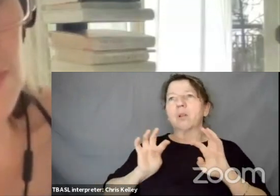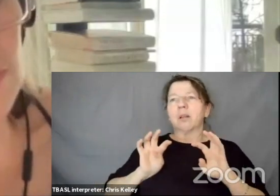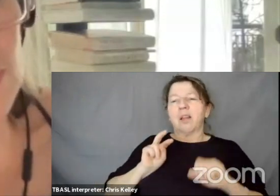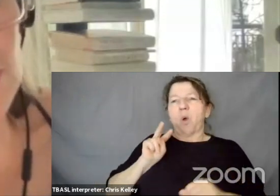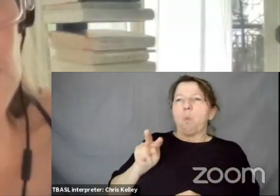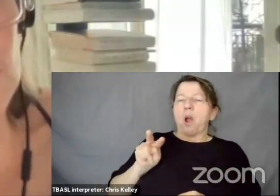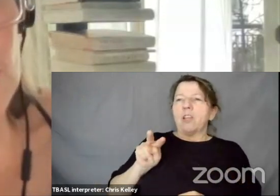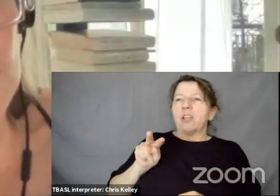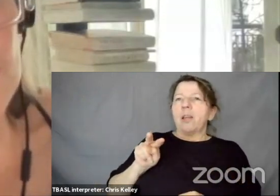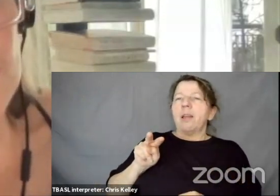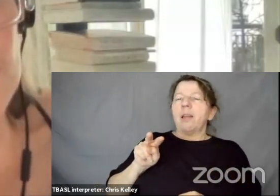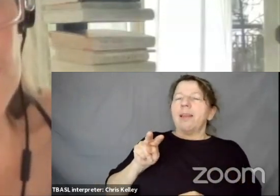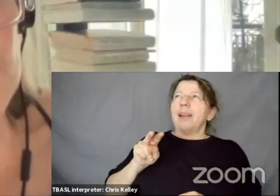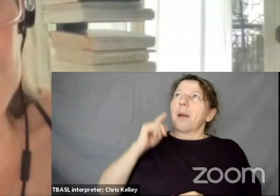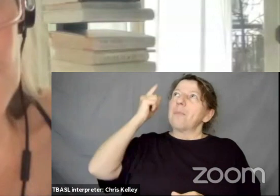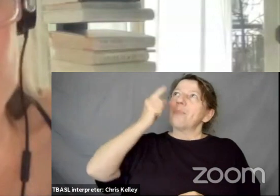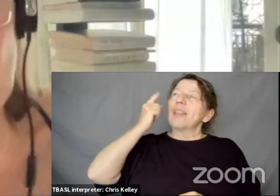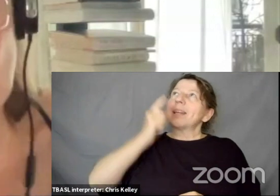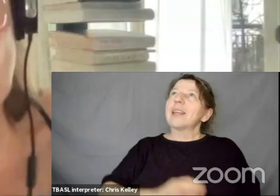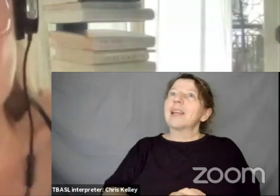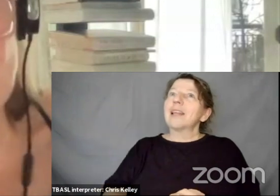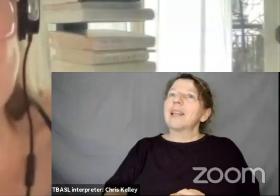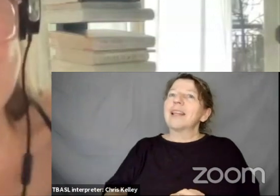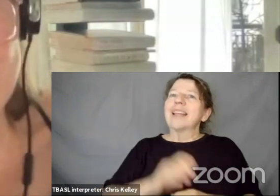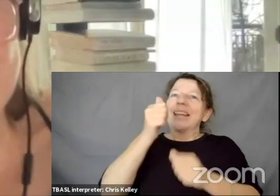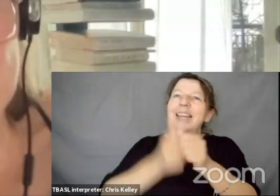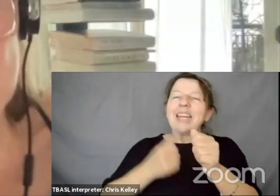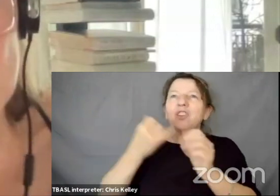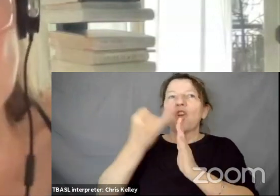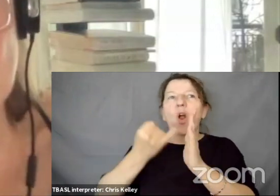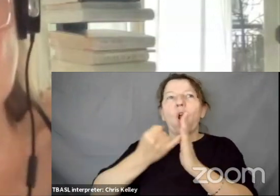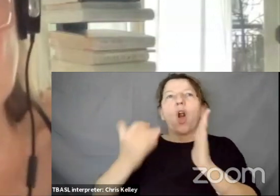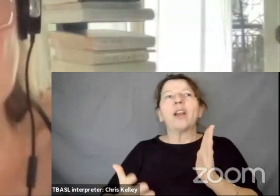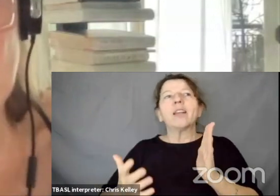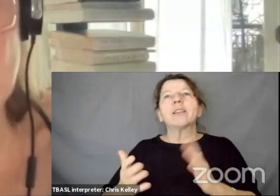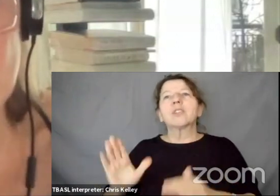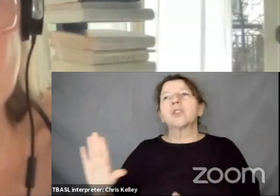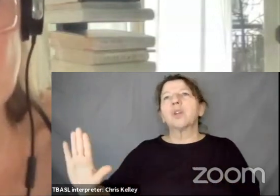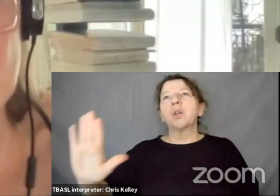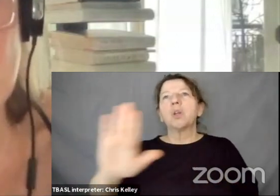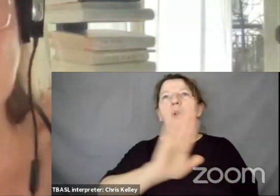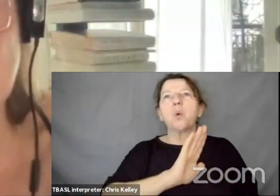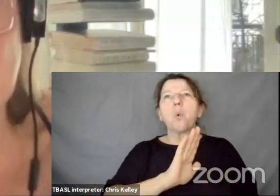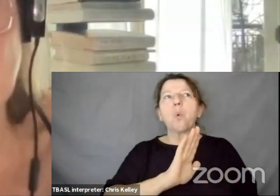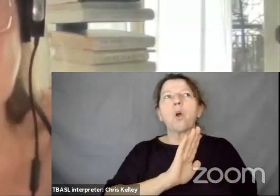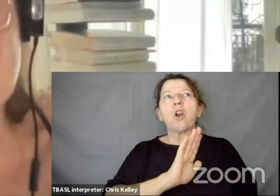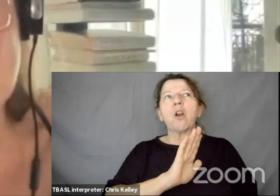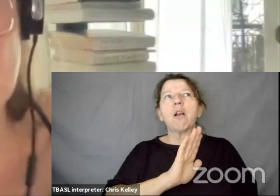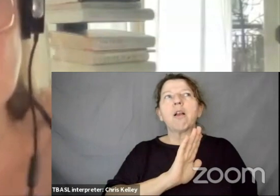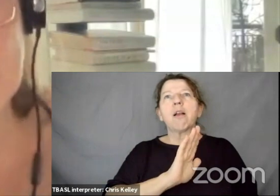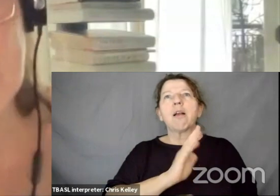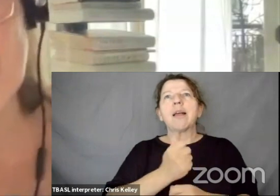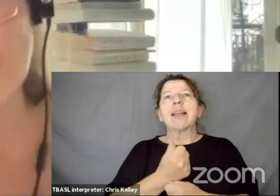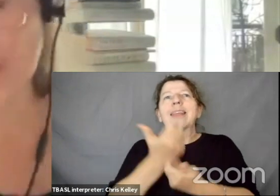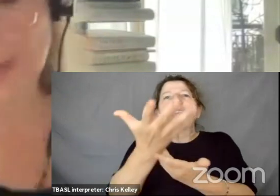each of you as artists brought words to an unspeakable event and